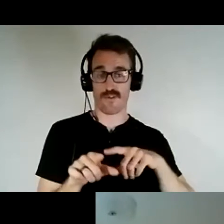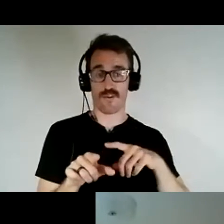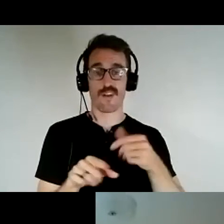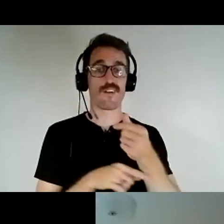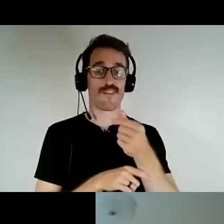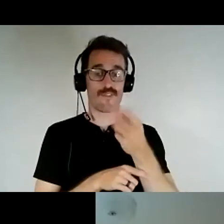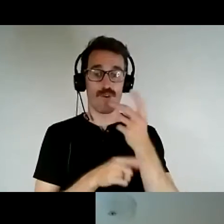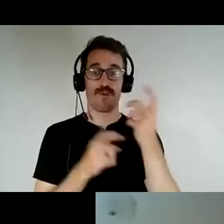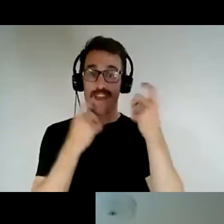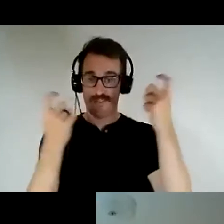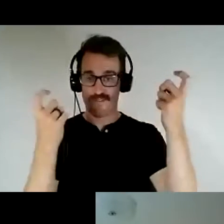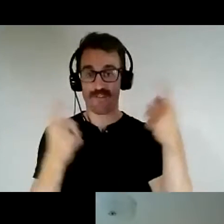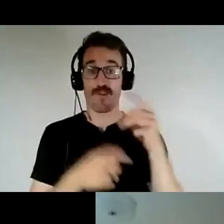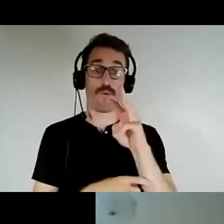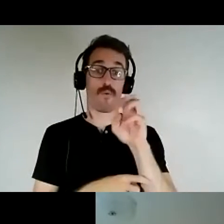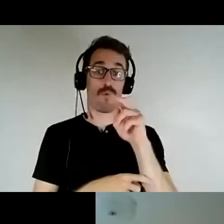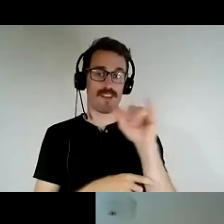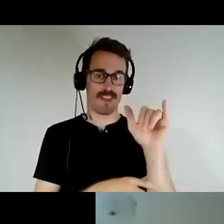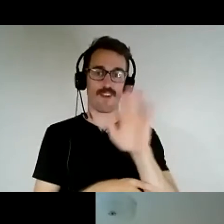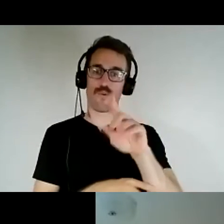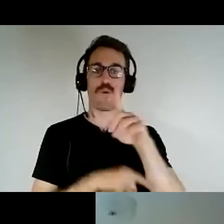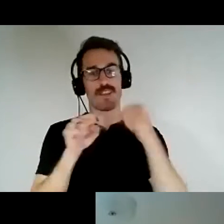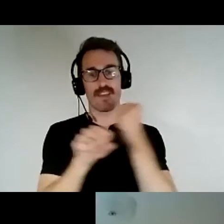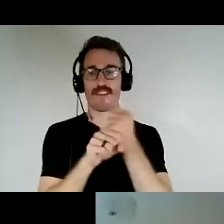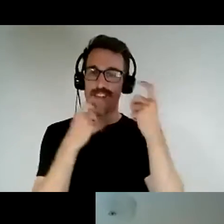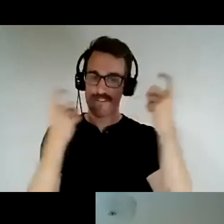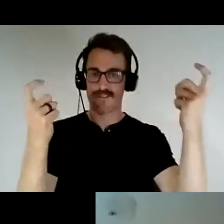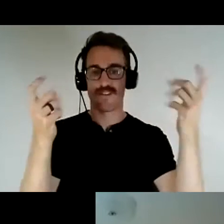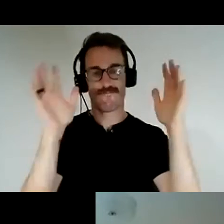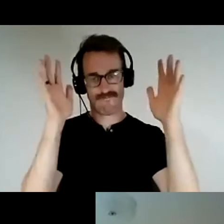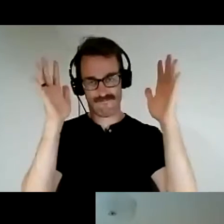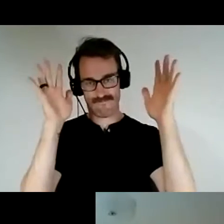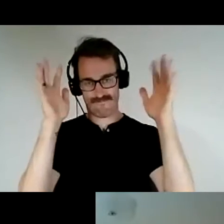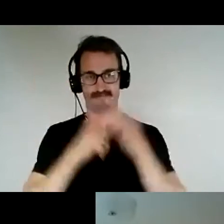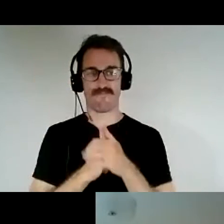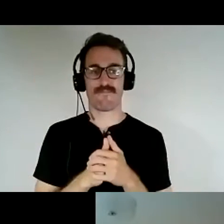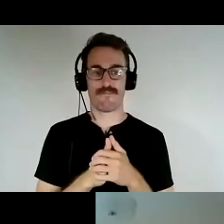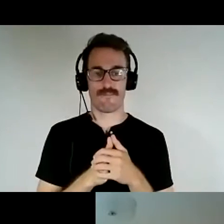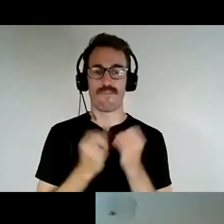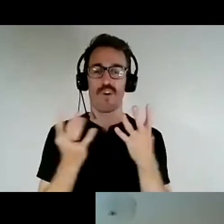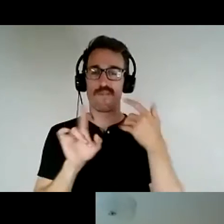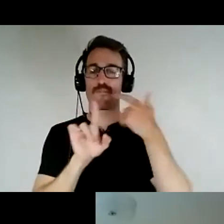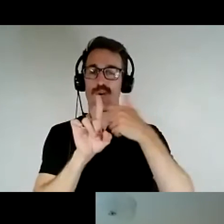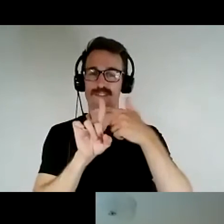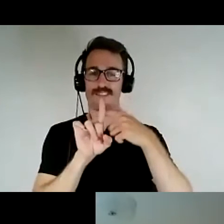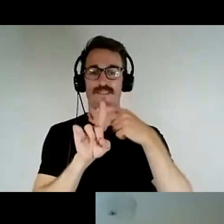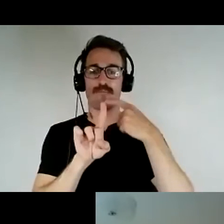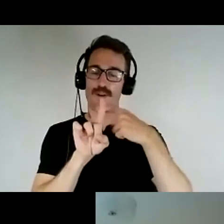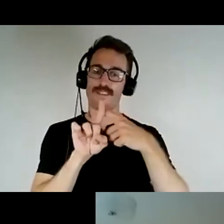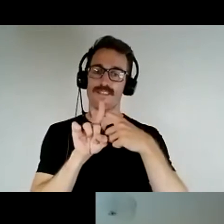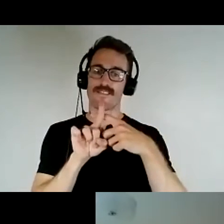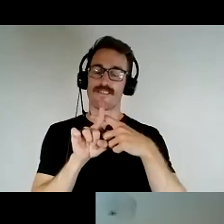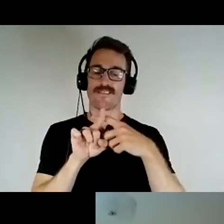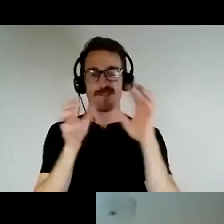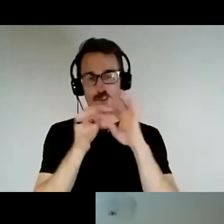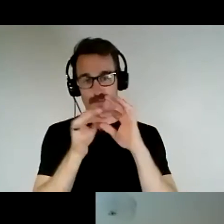anniversaries, so we wanted to shout out for Wendy, her 1-year anniversary. A lot of positive after yes saying that